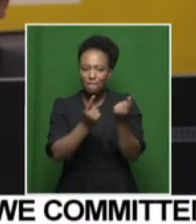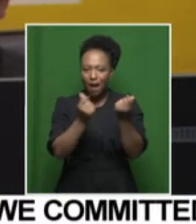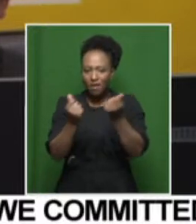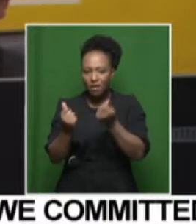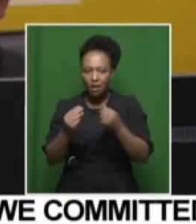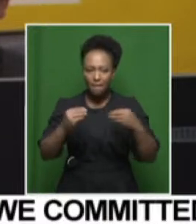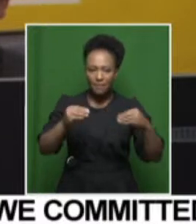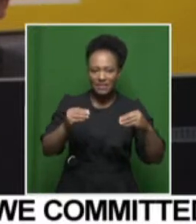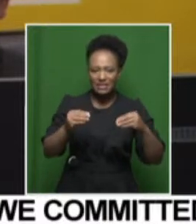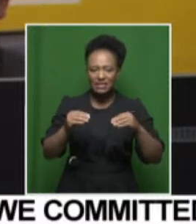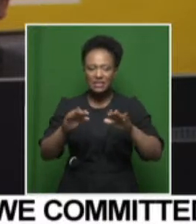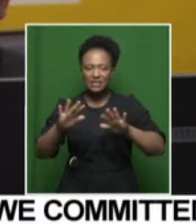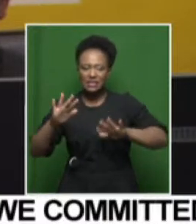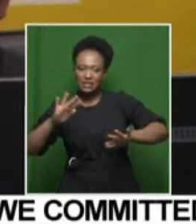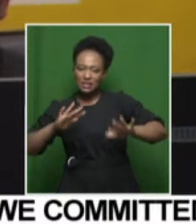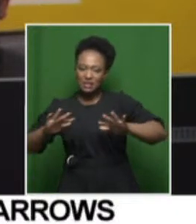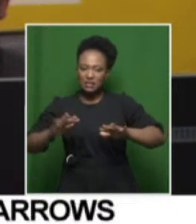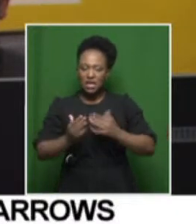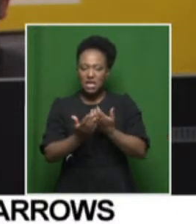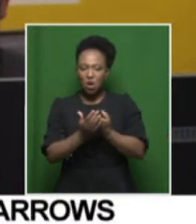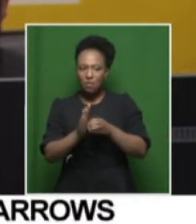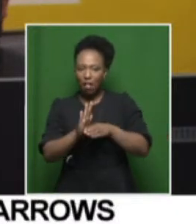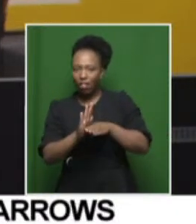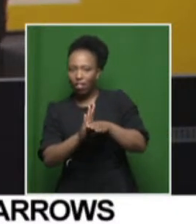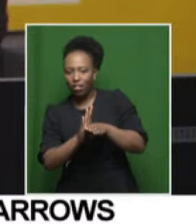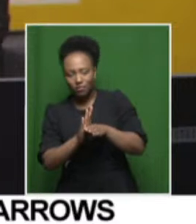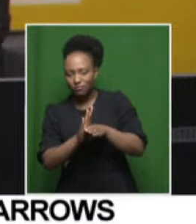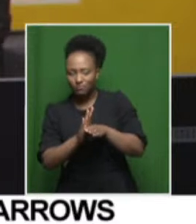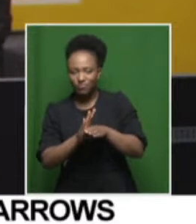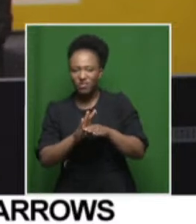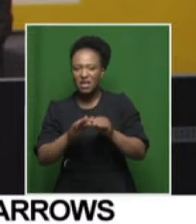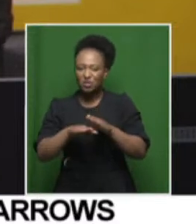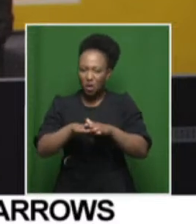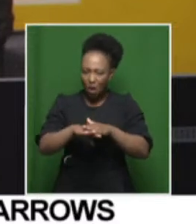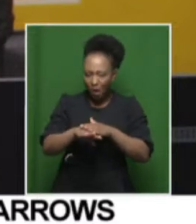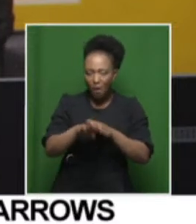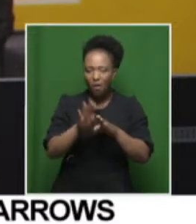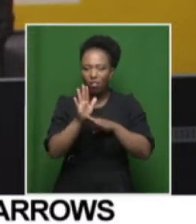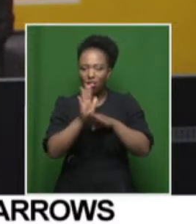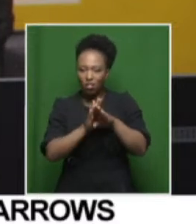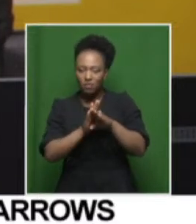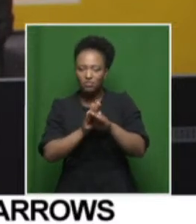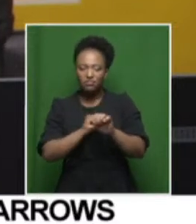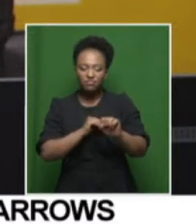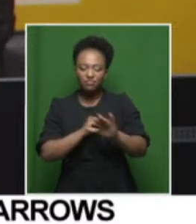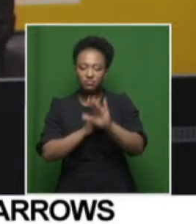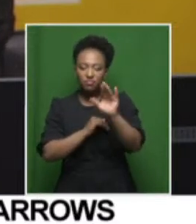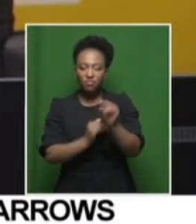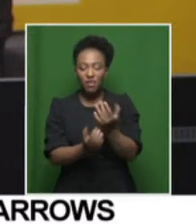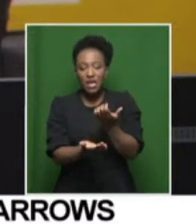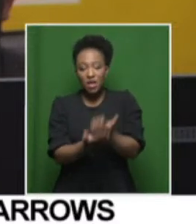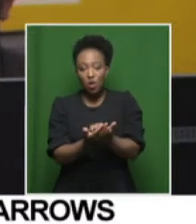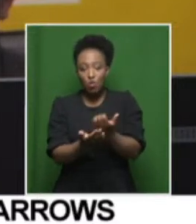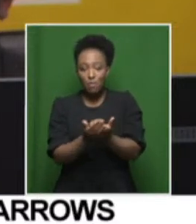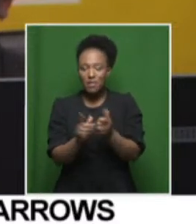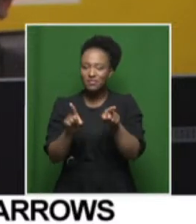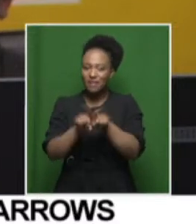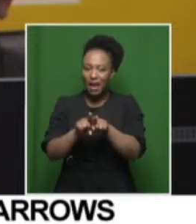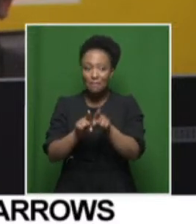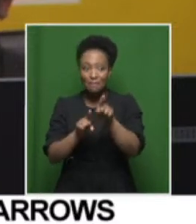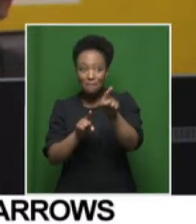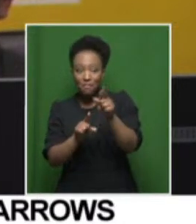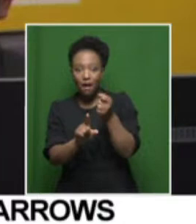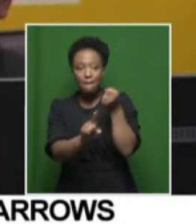pace of the world economic recovery. The South African economy has not been insulated from these global